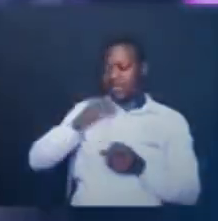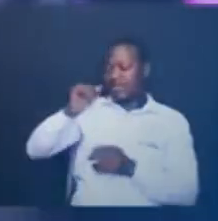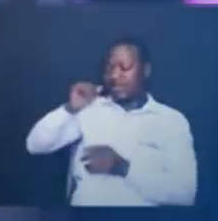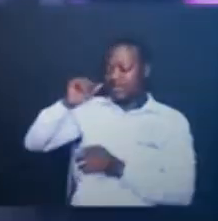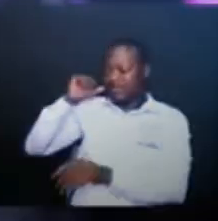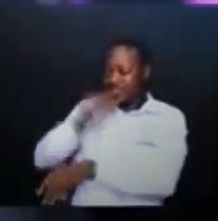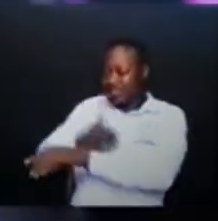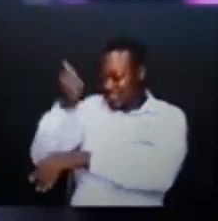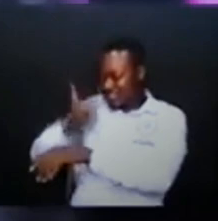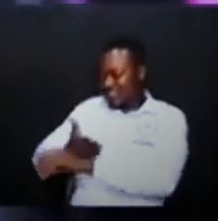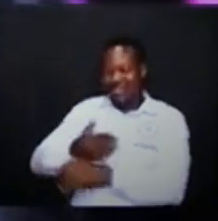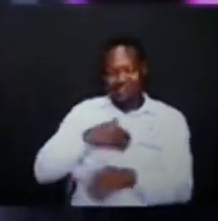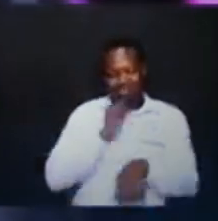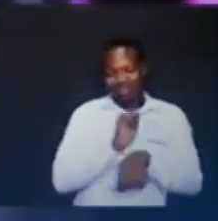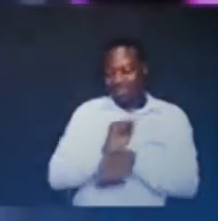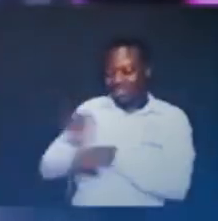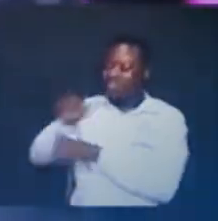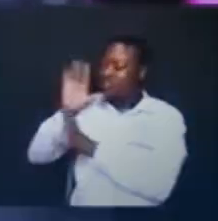corruption.